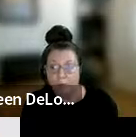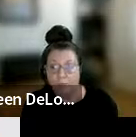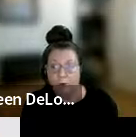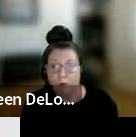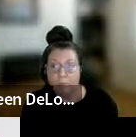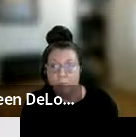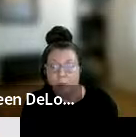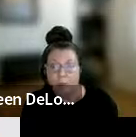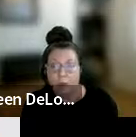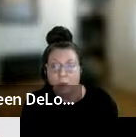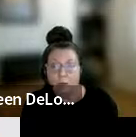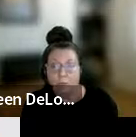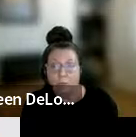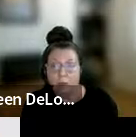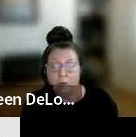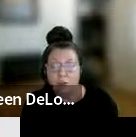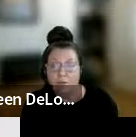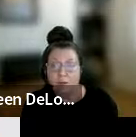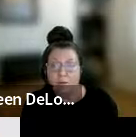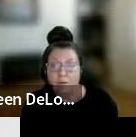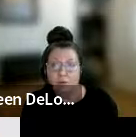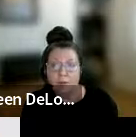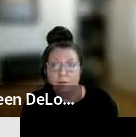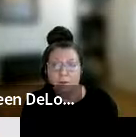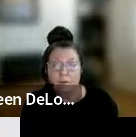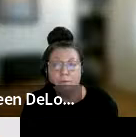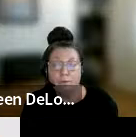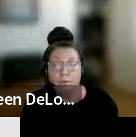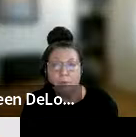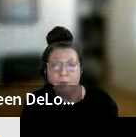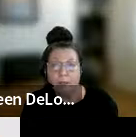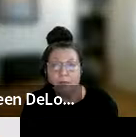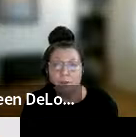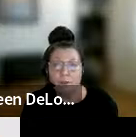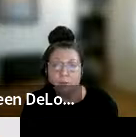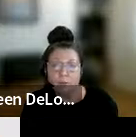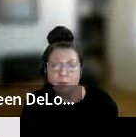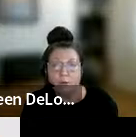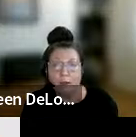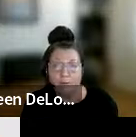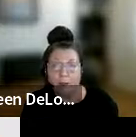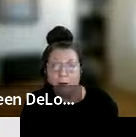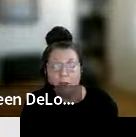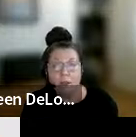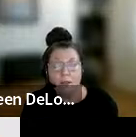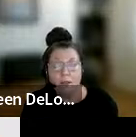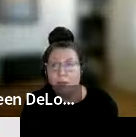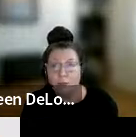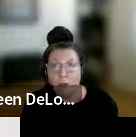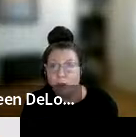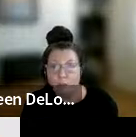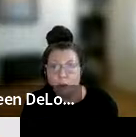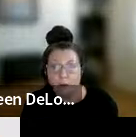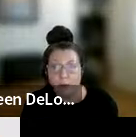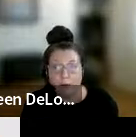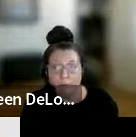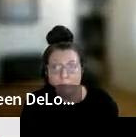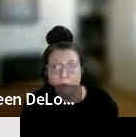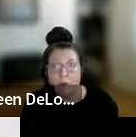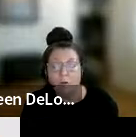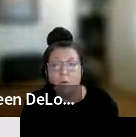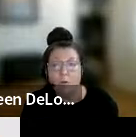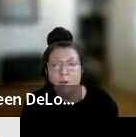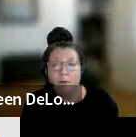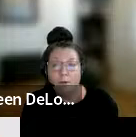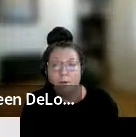that you've heard from. She says, transition from pediatric to adult healthcare is not talked about